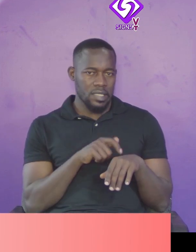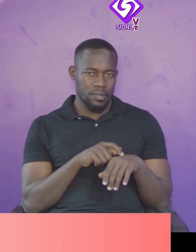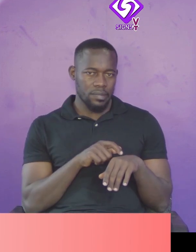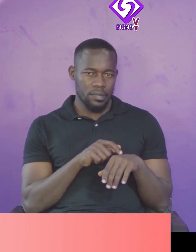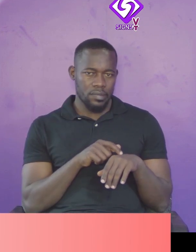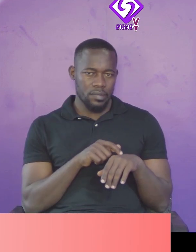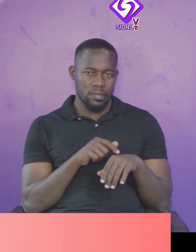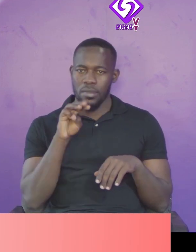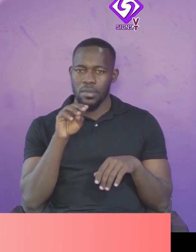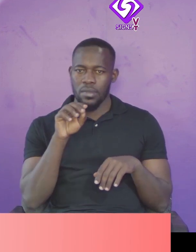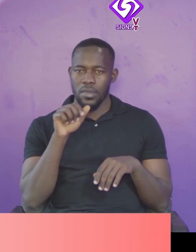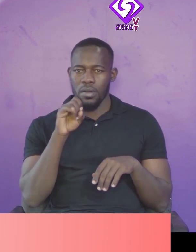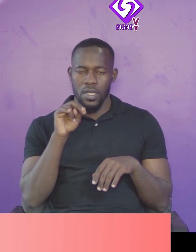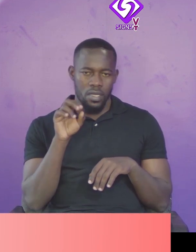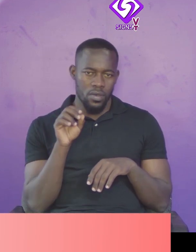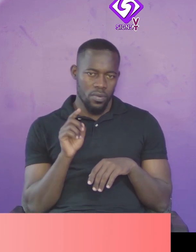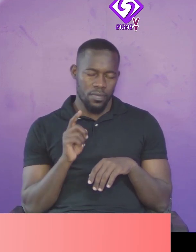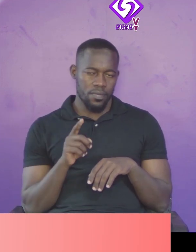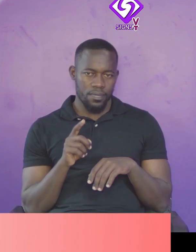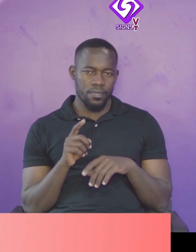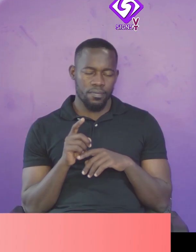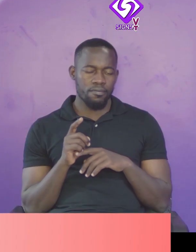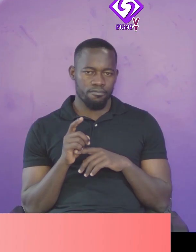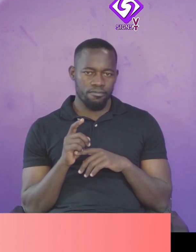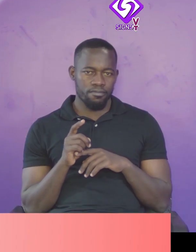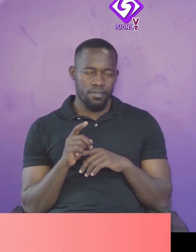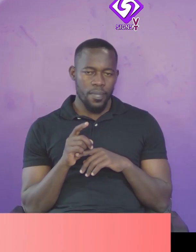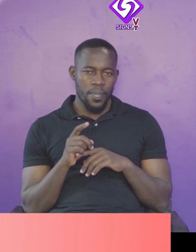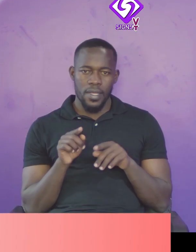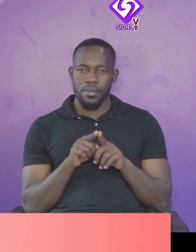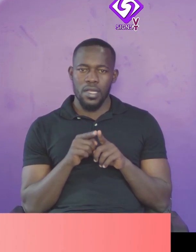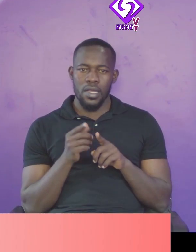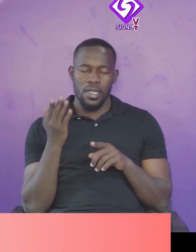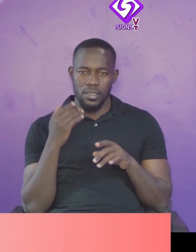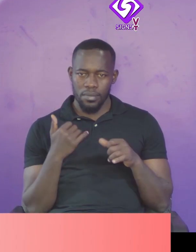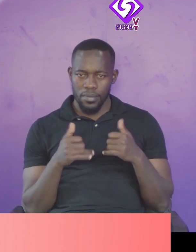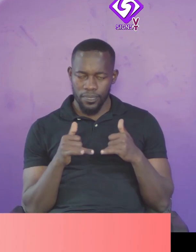Maino, Joshua Zirkzee to leave. You know, Joshua Zirkzee, even the last game he scored